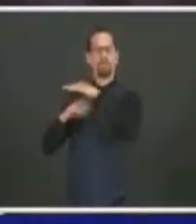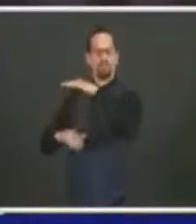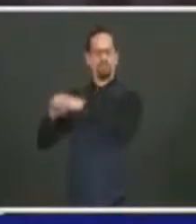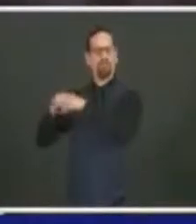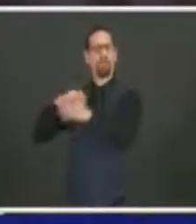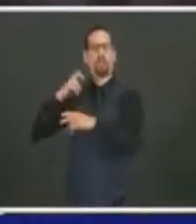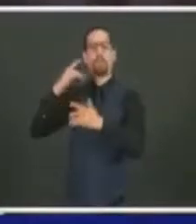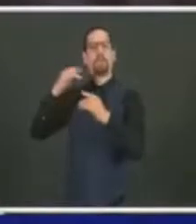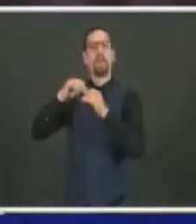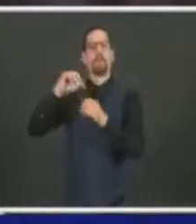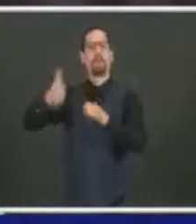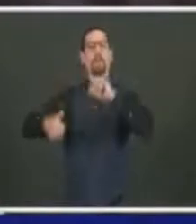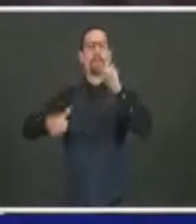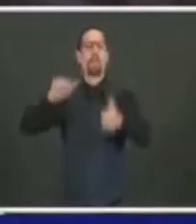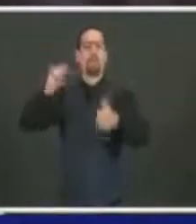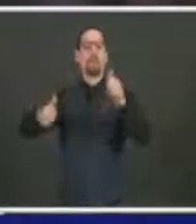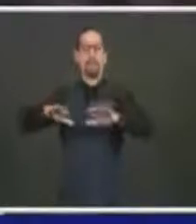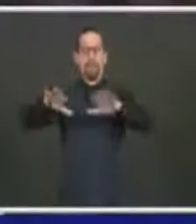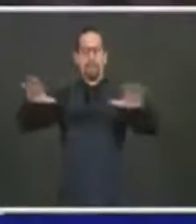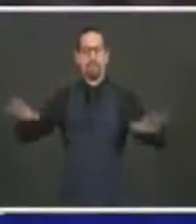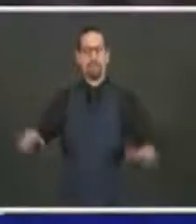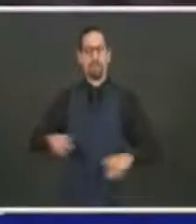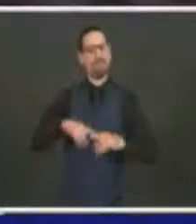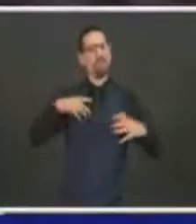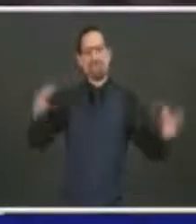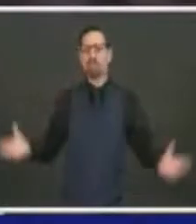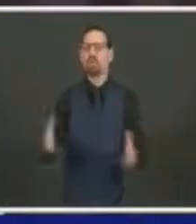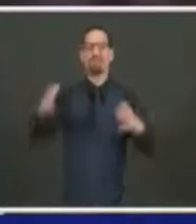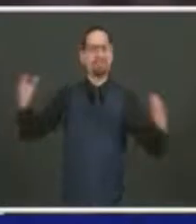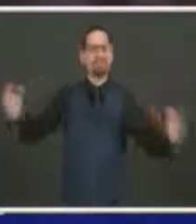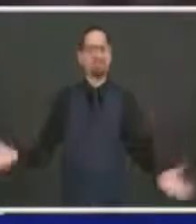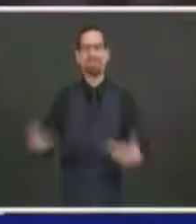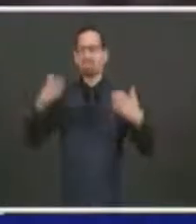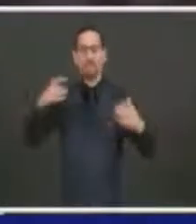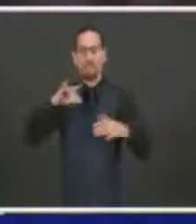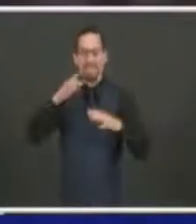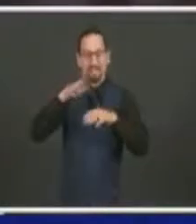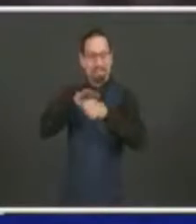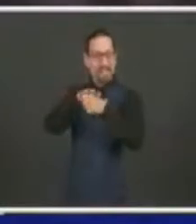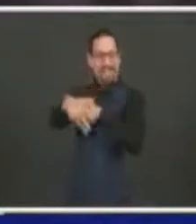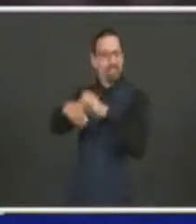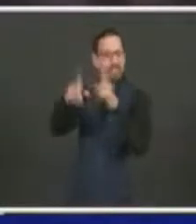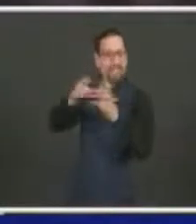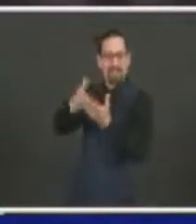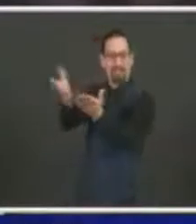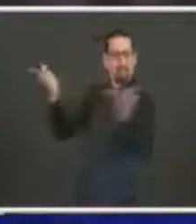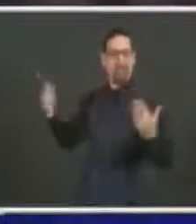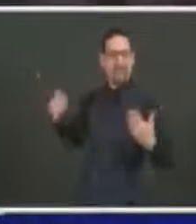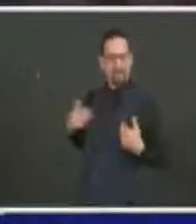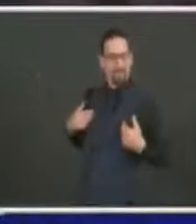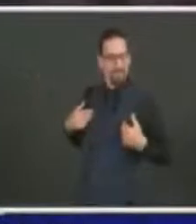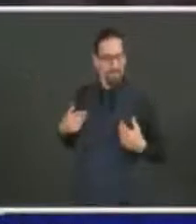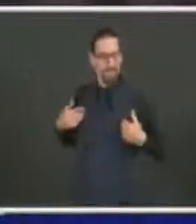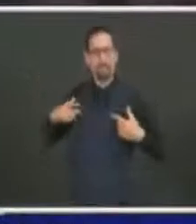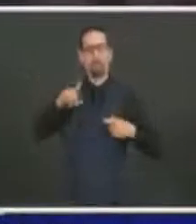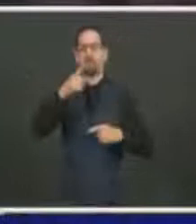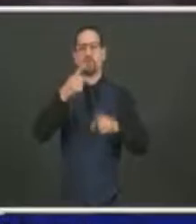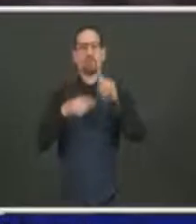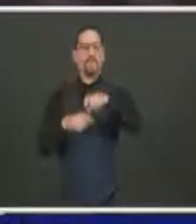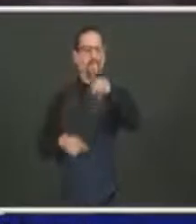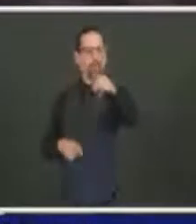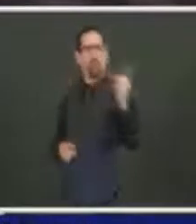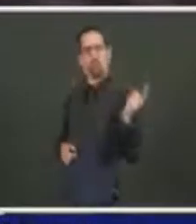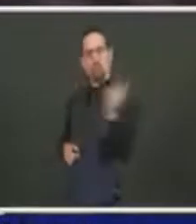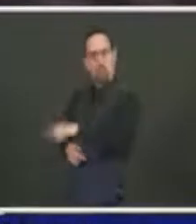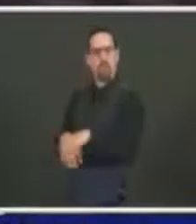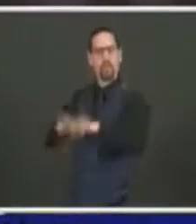up here every other day saying, please go get tested, please go get tested. I would love it if another 1,000 people every day got tested. And again,